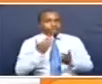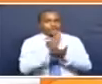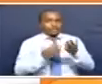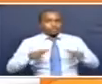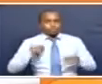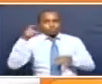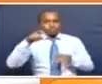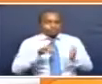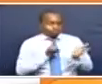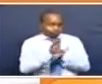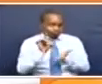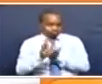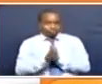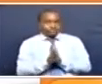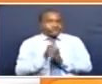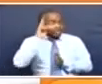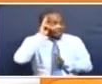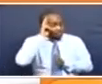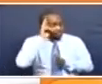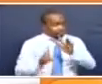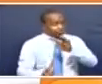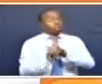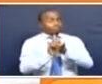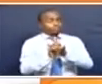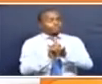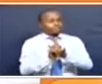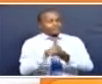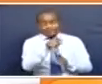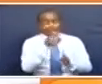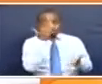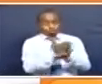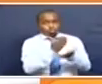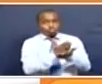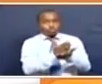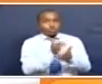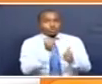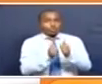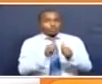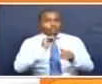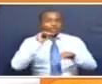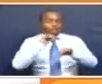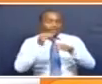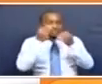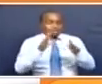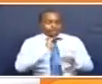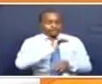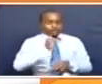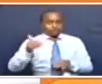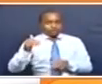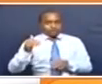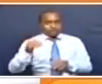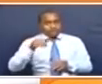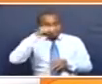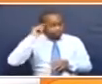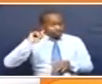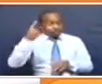The reasons he has brought up on wage bill are legitimate reasons that affect many of the counties, because the first 4.5 years,